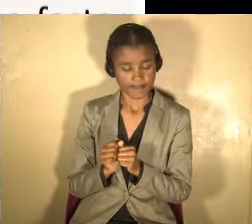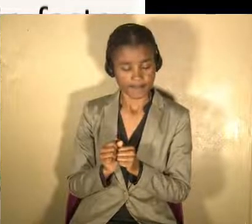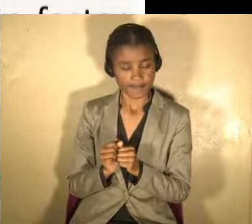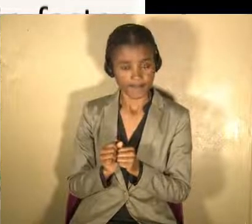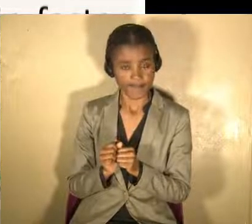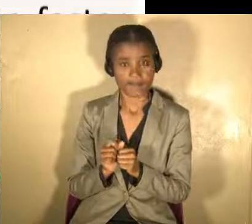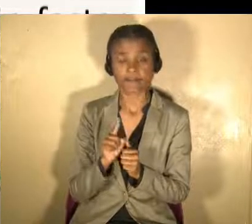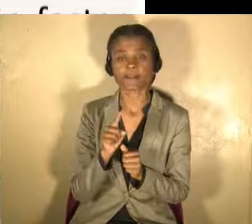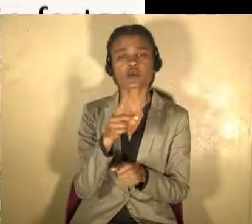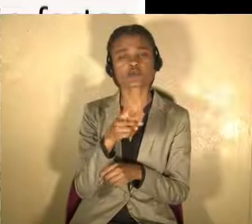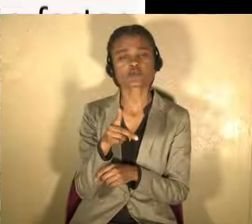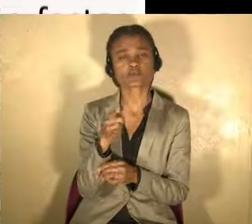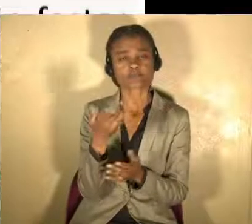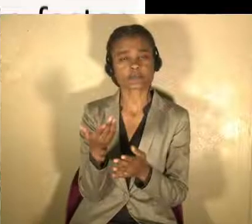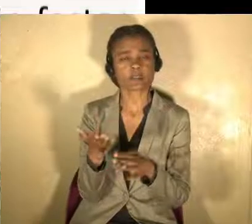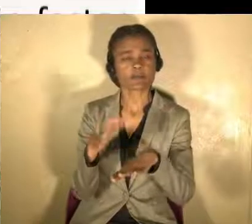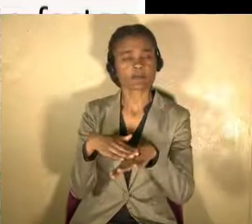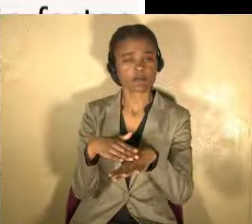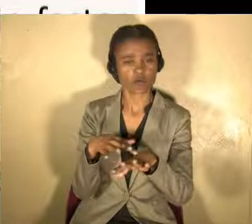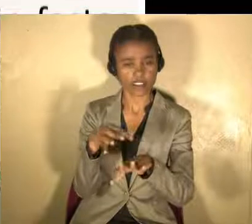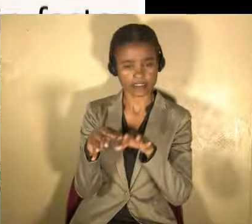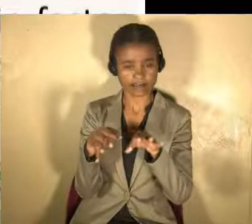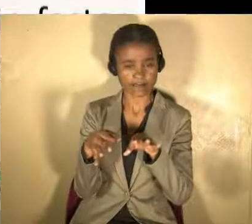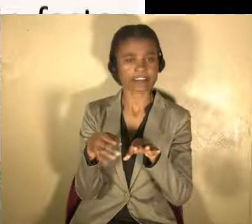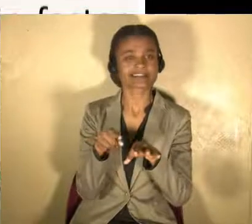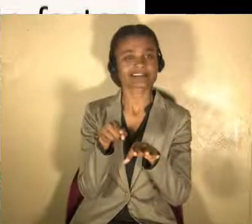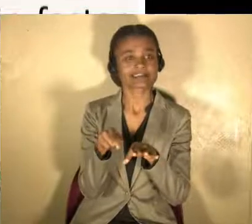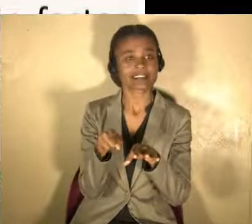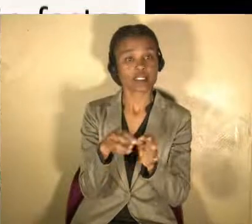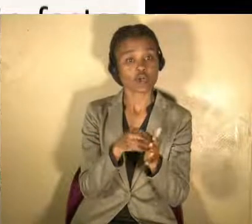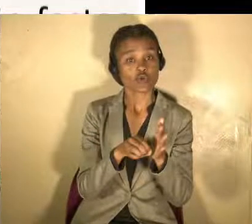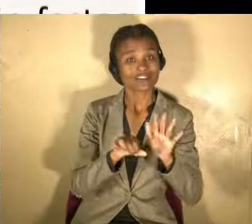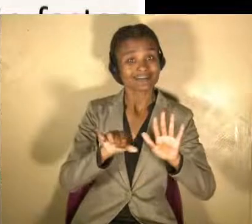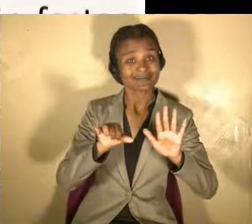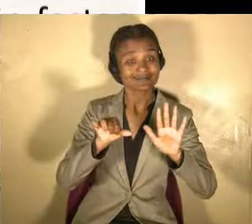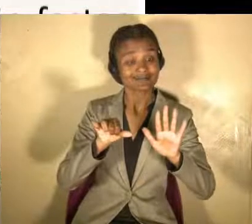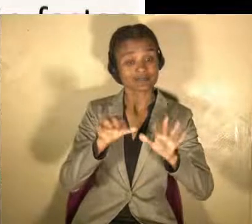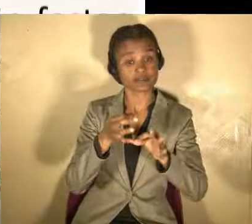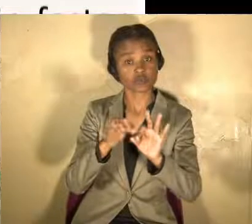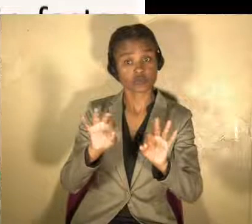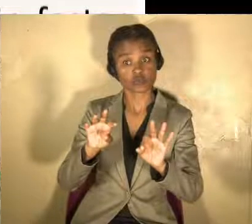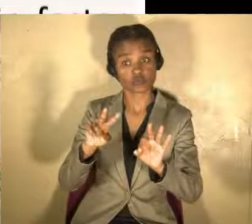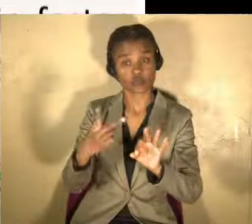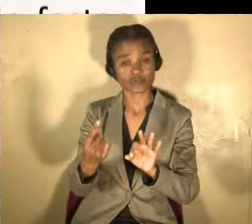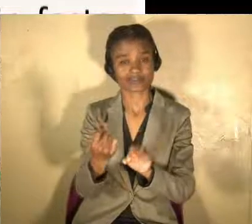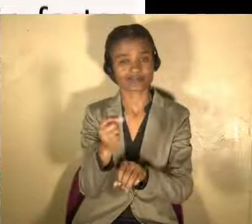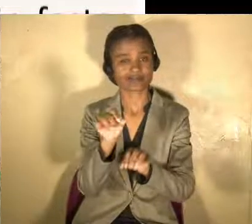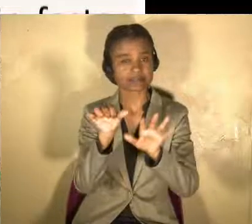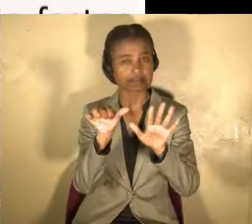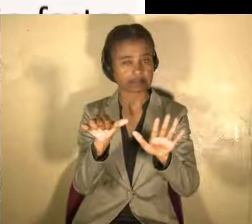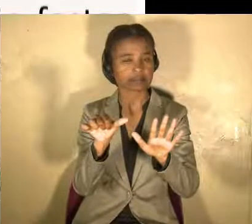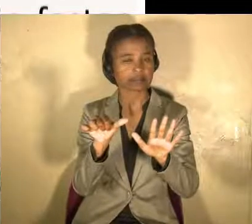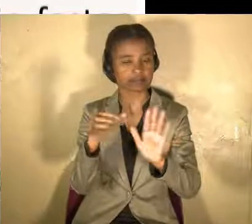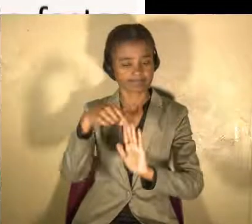amendment of clause 6, so that you clearly understand it in terms